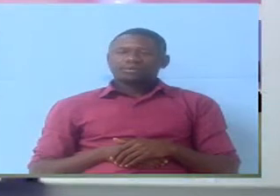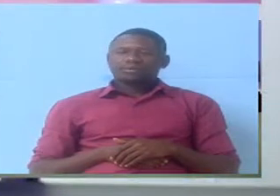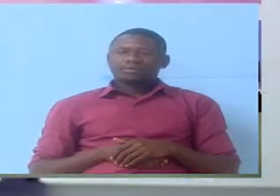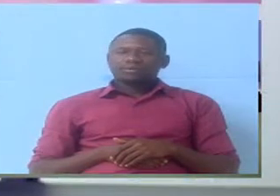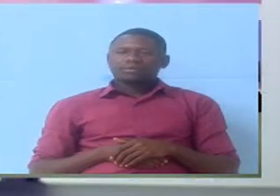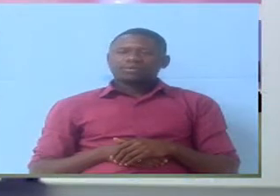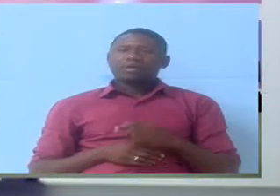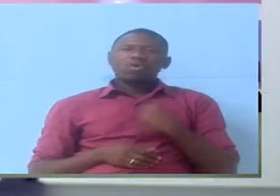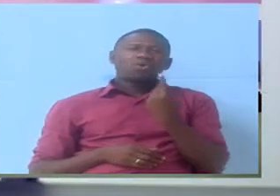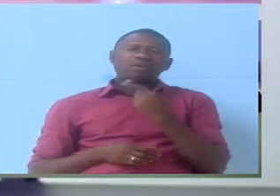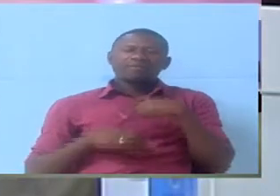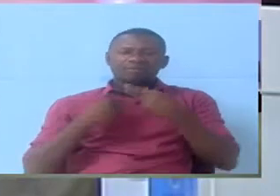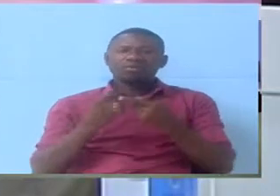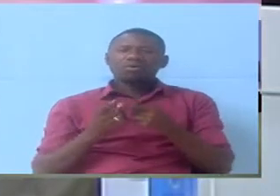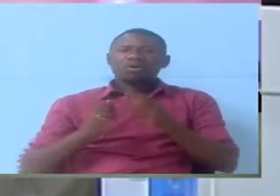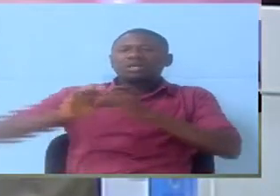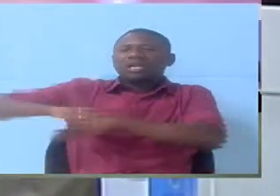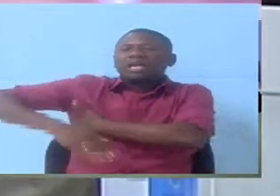Jesus. Yes, Esa Abaji.